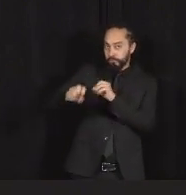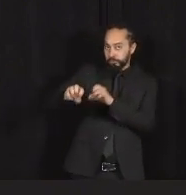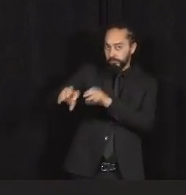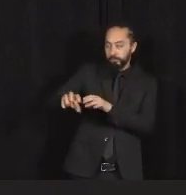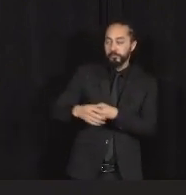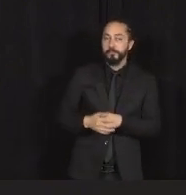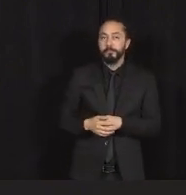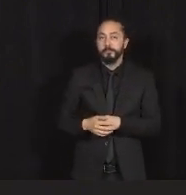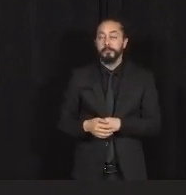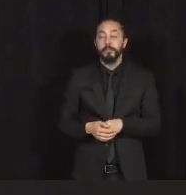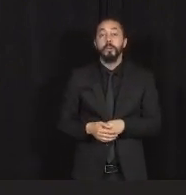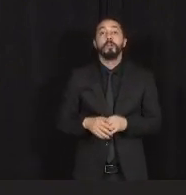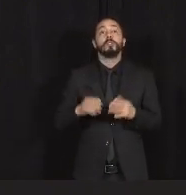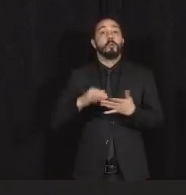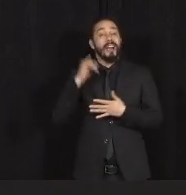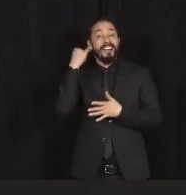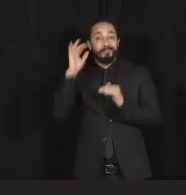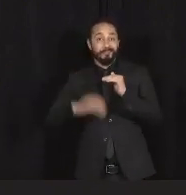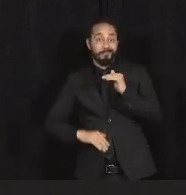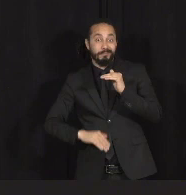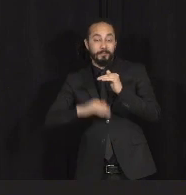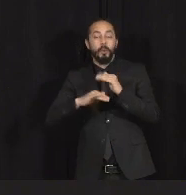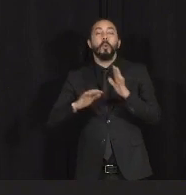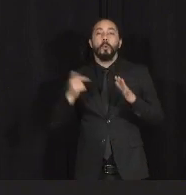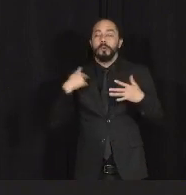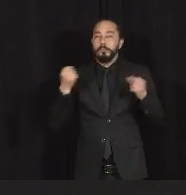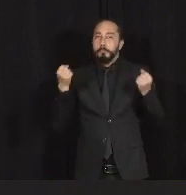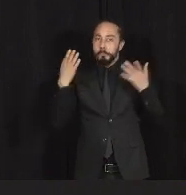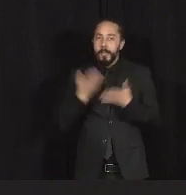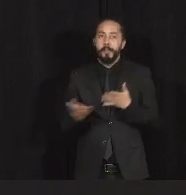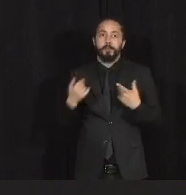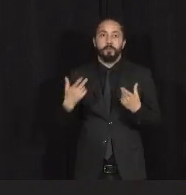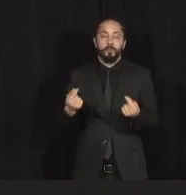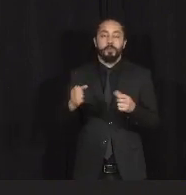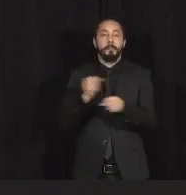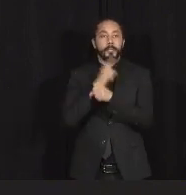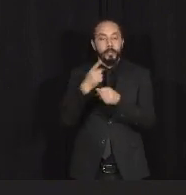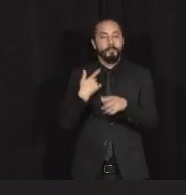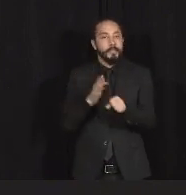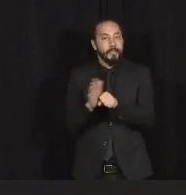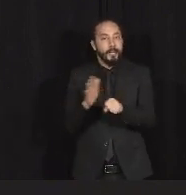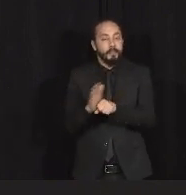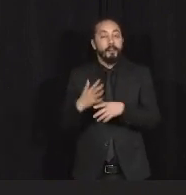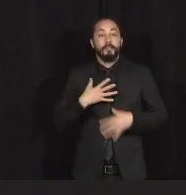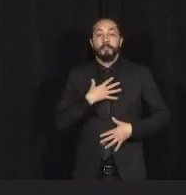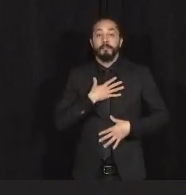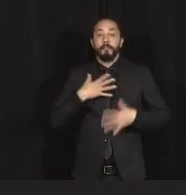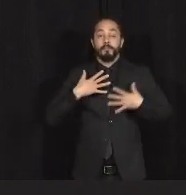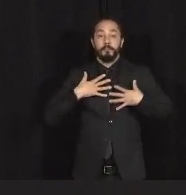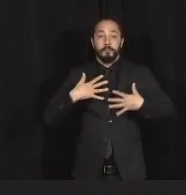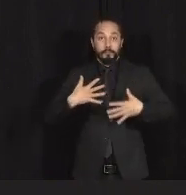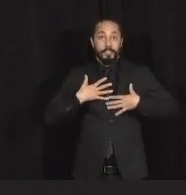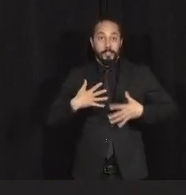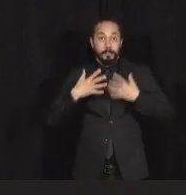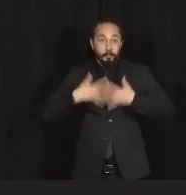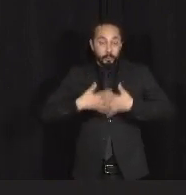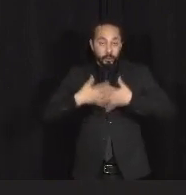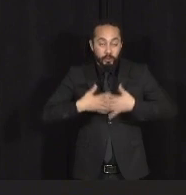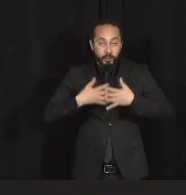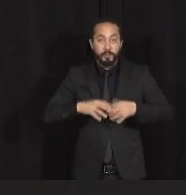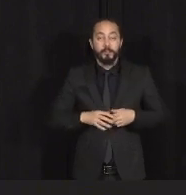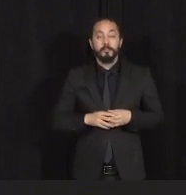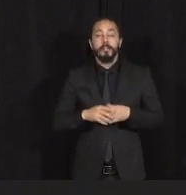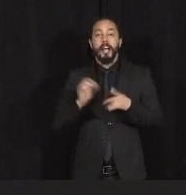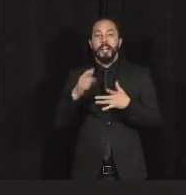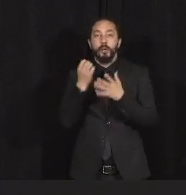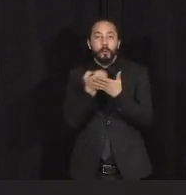ventilator capacity, the ICU capacity in the province. Again, going back to the earlier comments from Dr. Donnelly and Dr. Brown, so much of this comes